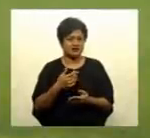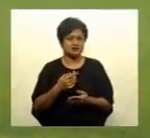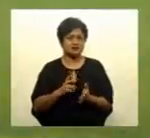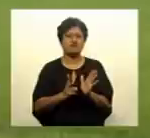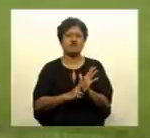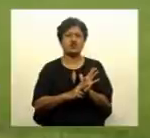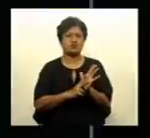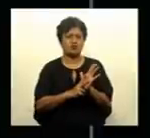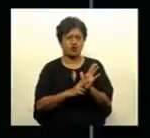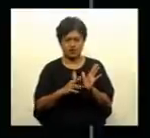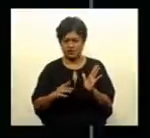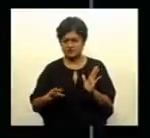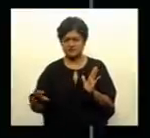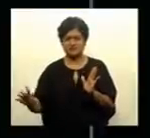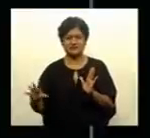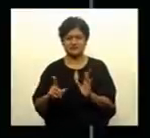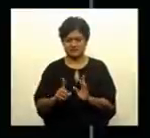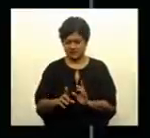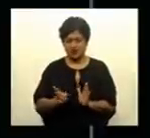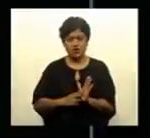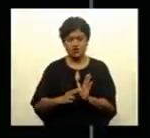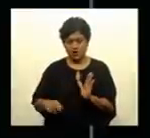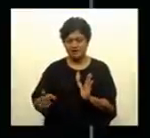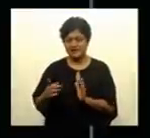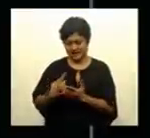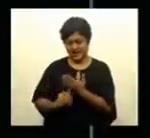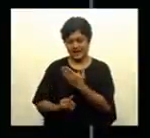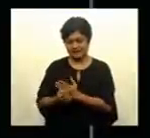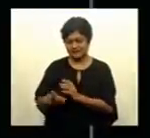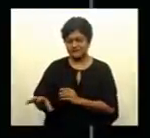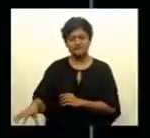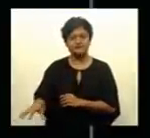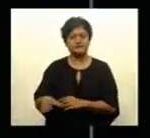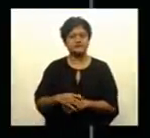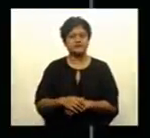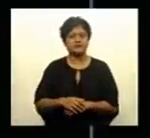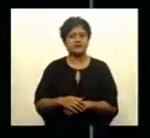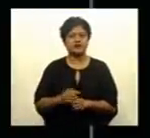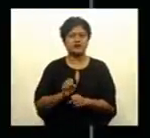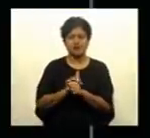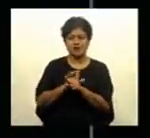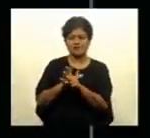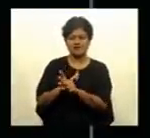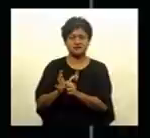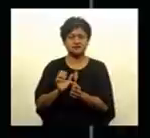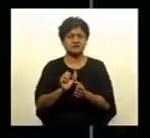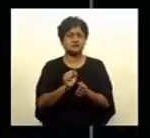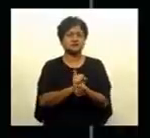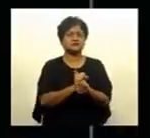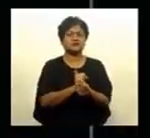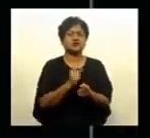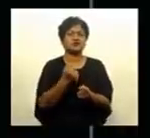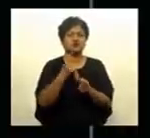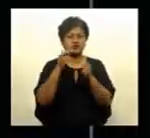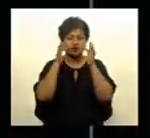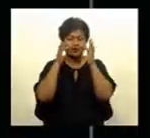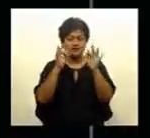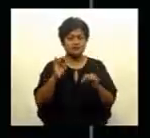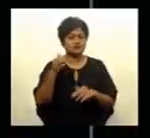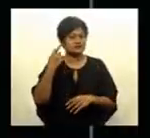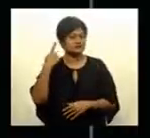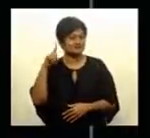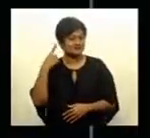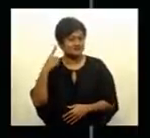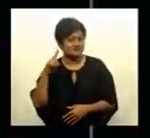cluster. The continuous COVID-19 related arrests of those breaching curfew orders, health restrictions